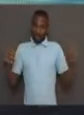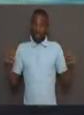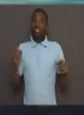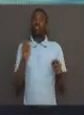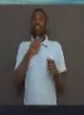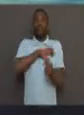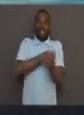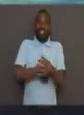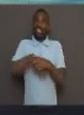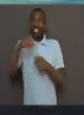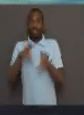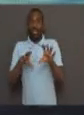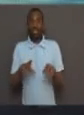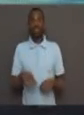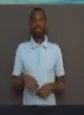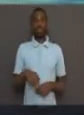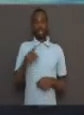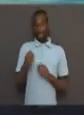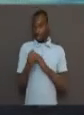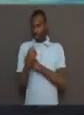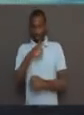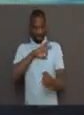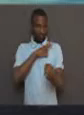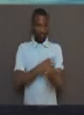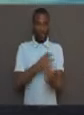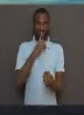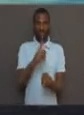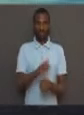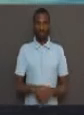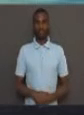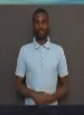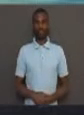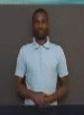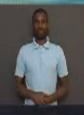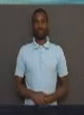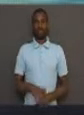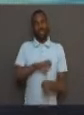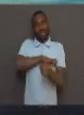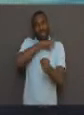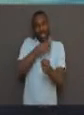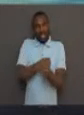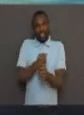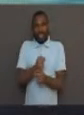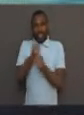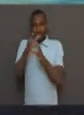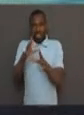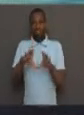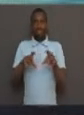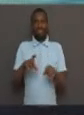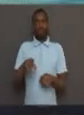fusion releases the energy of the strong force. The